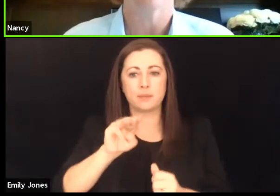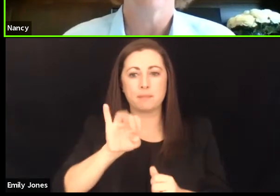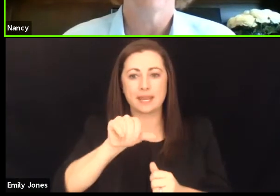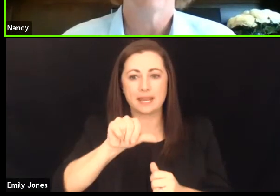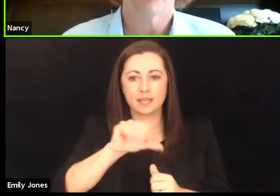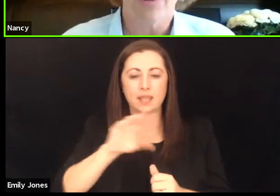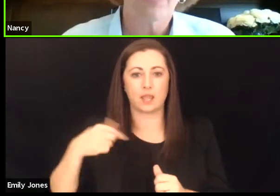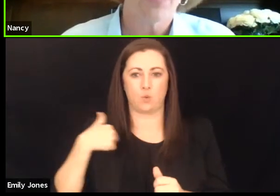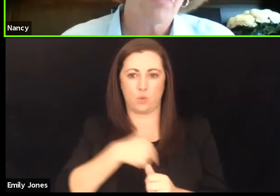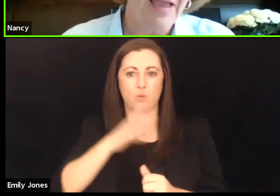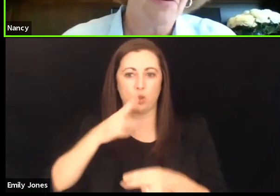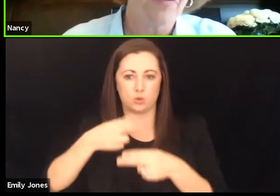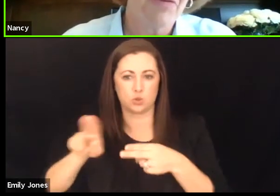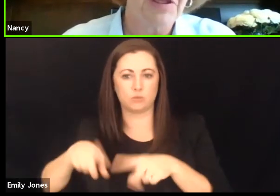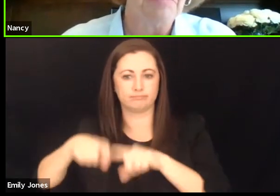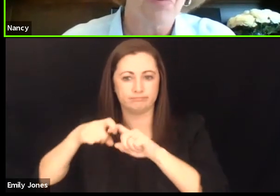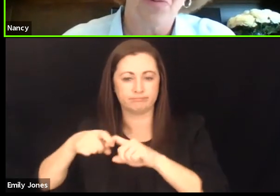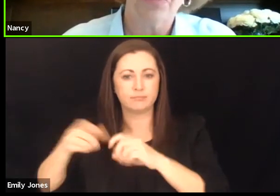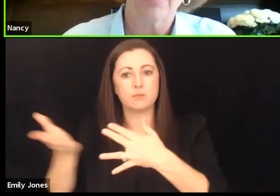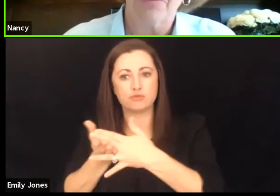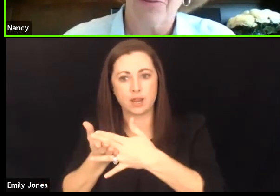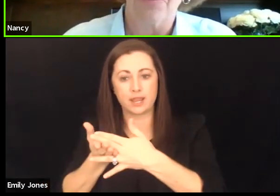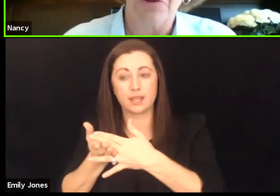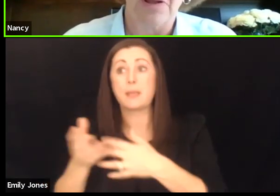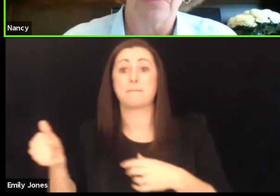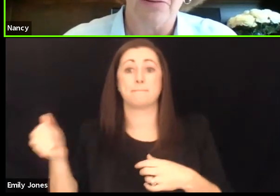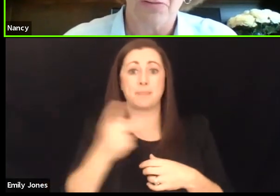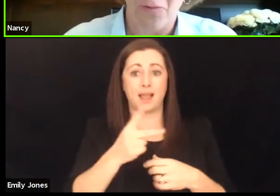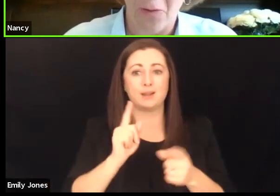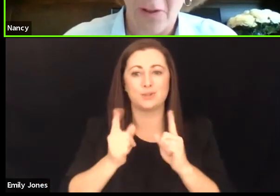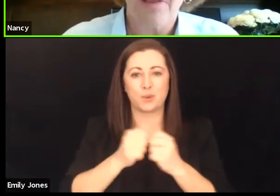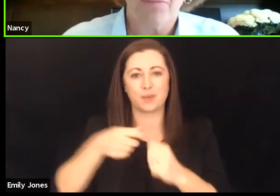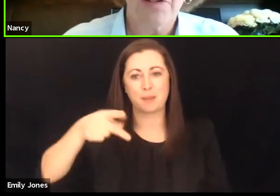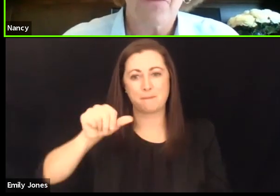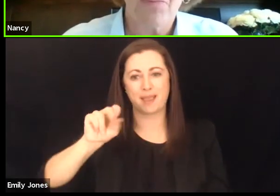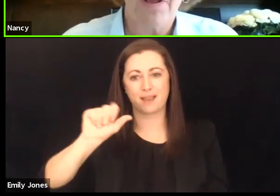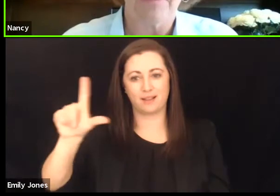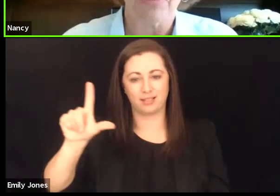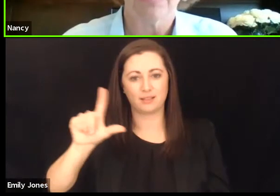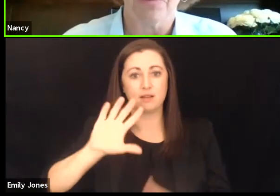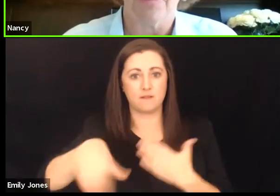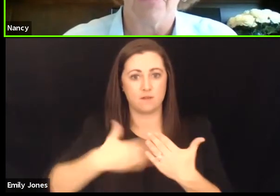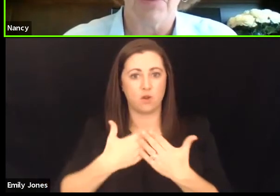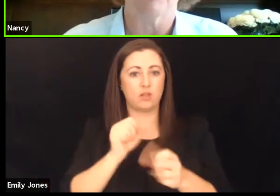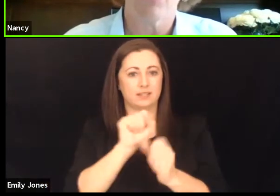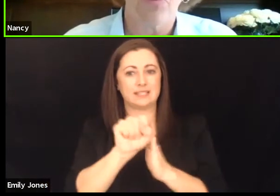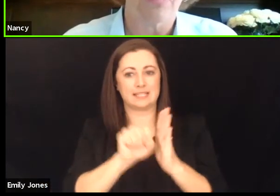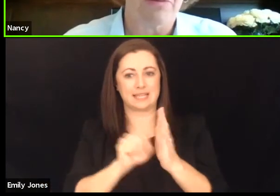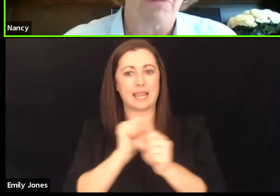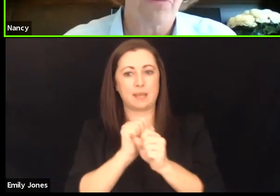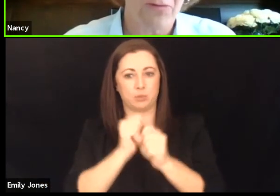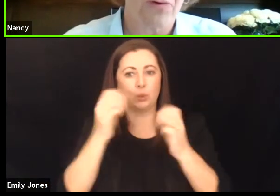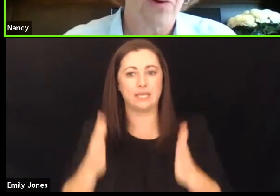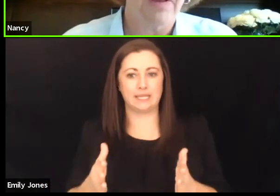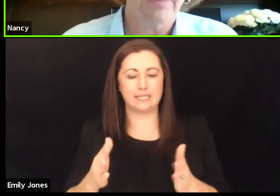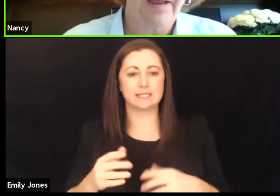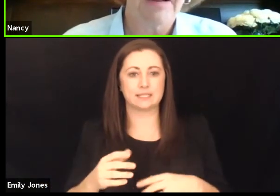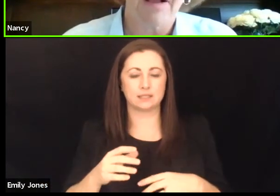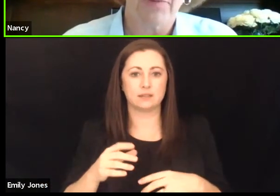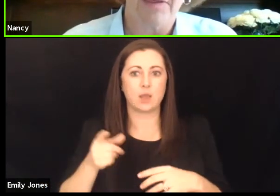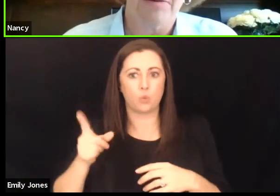come back to talk to our panel of state employees who are going to underscore many of your messages, sir, of the importance of